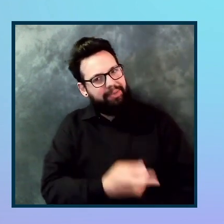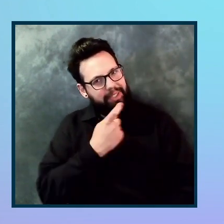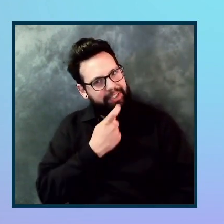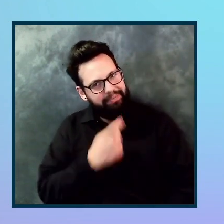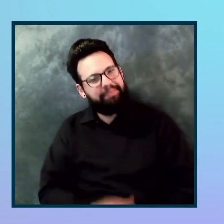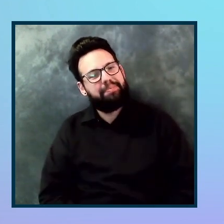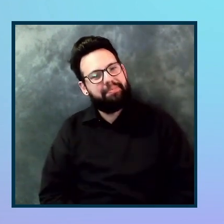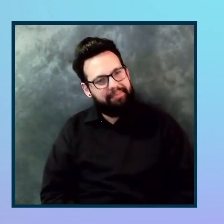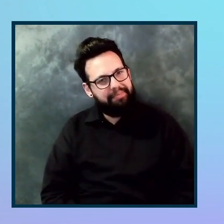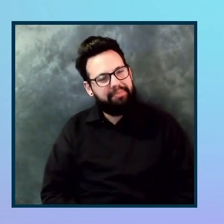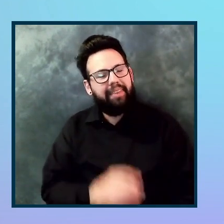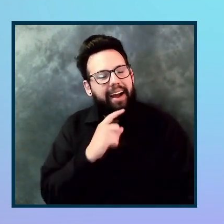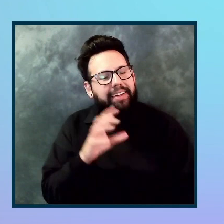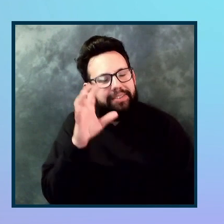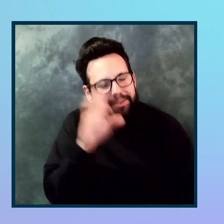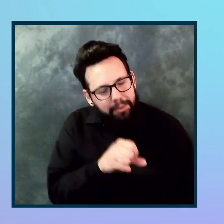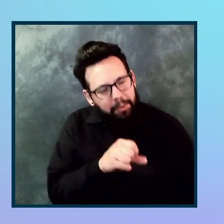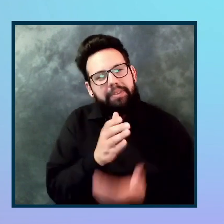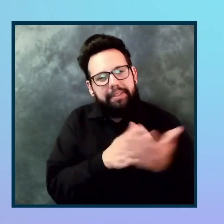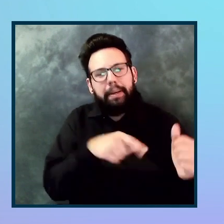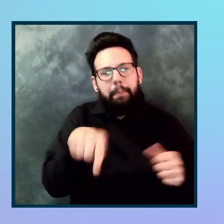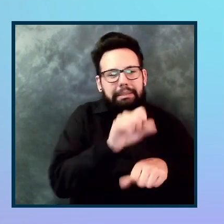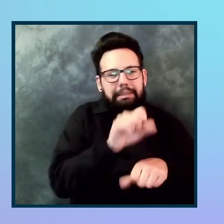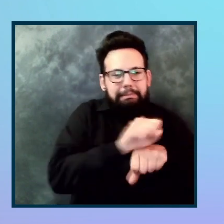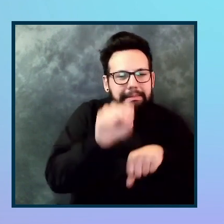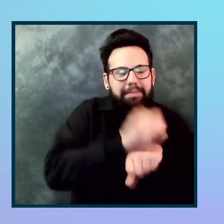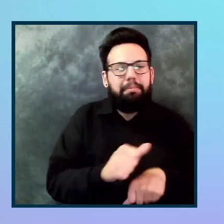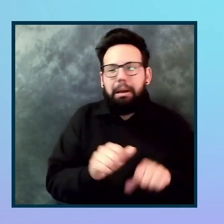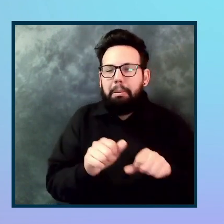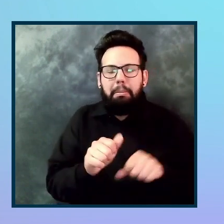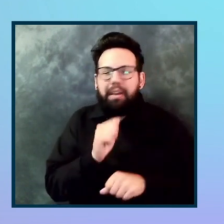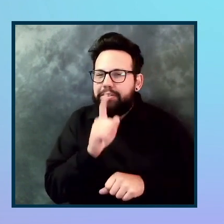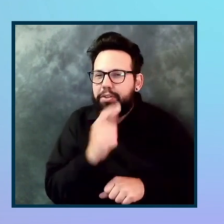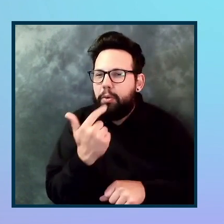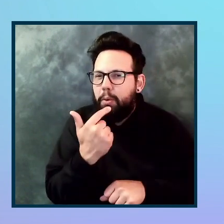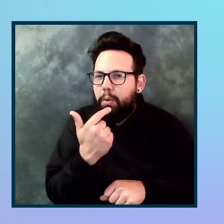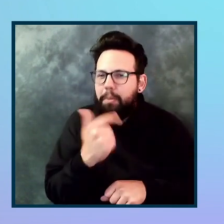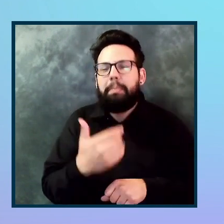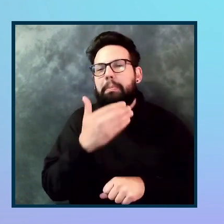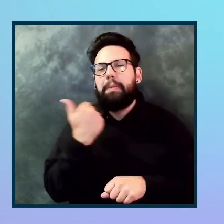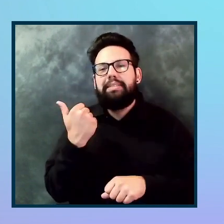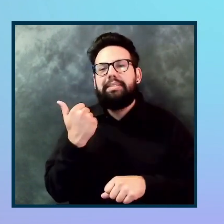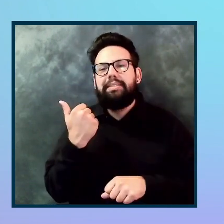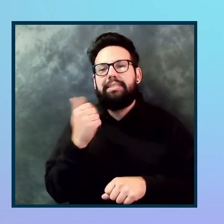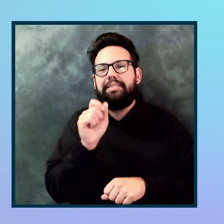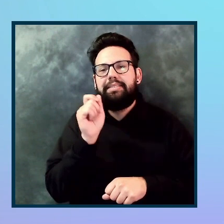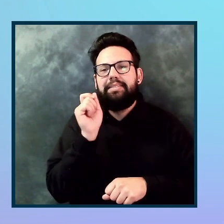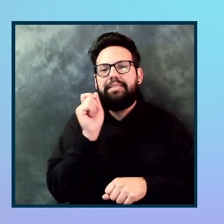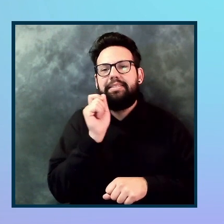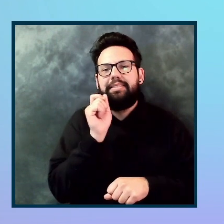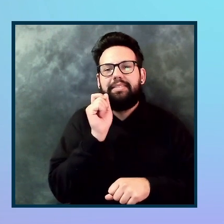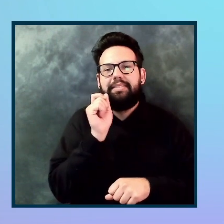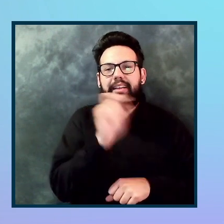I'm assuming that some people are working on it, but I'm not sure who. That would be actually a good question to ask in the